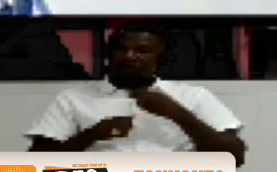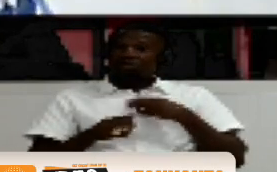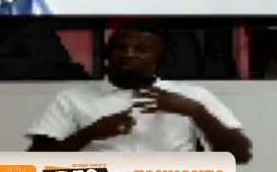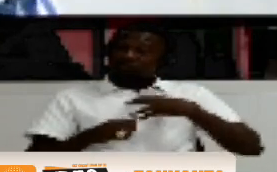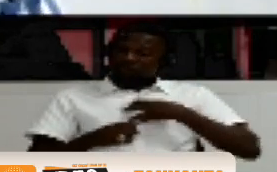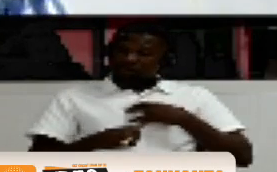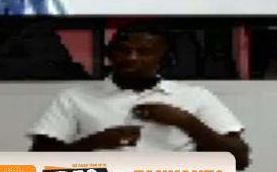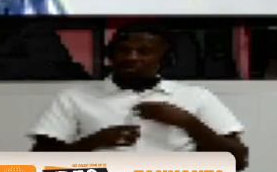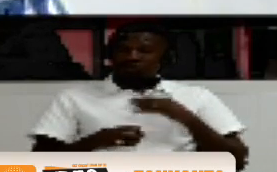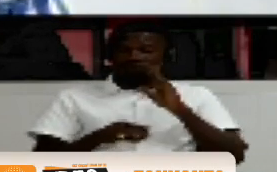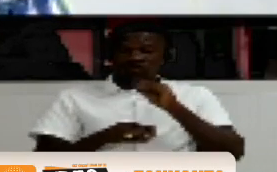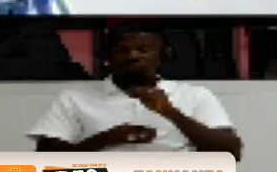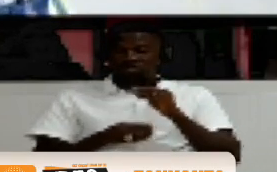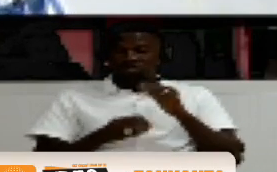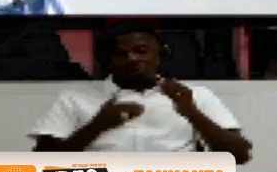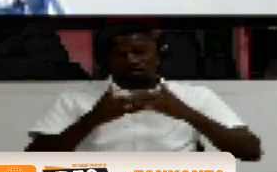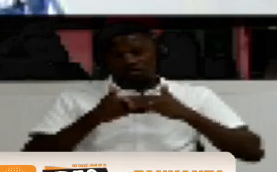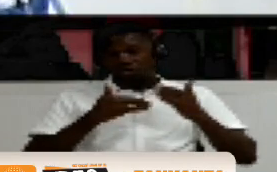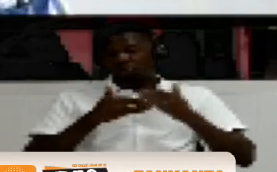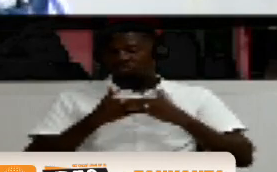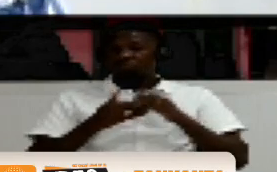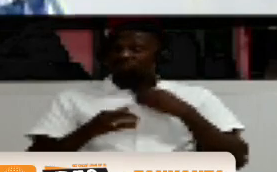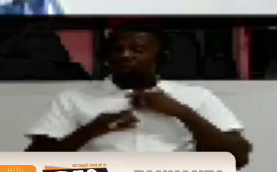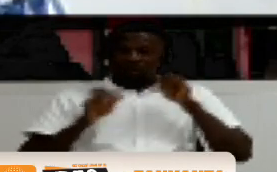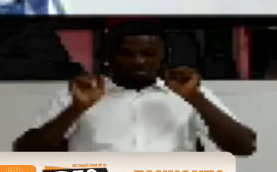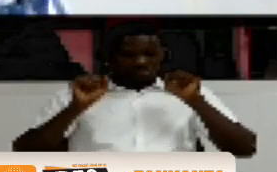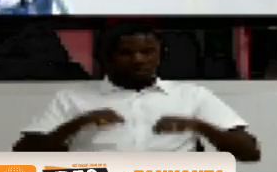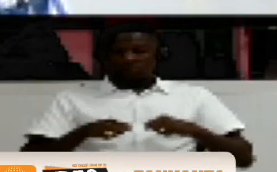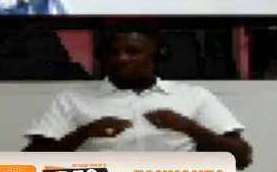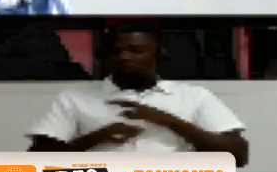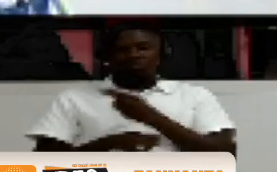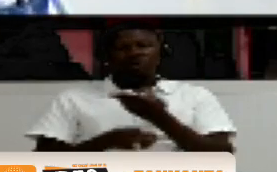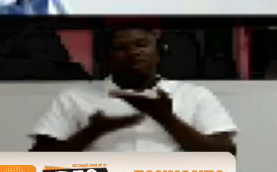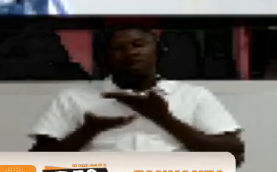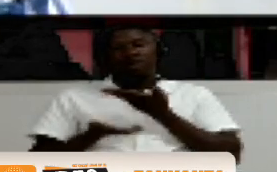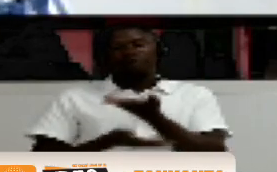more, but the possibilities are not there.